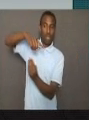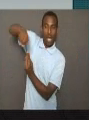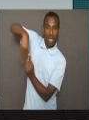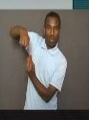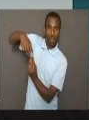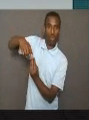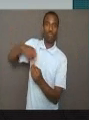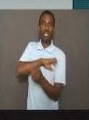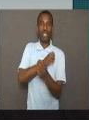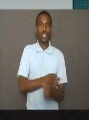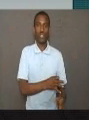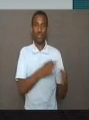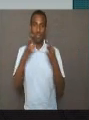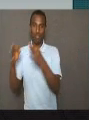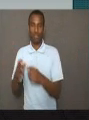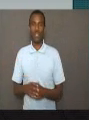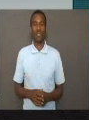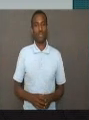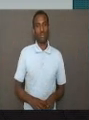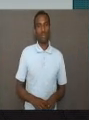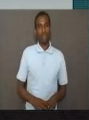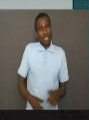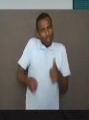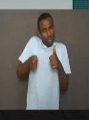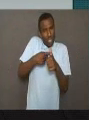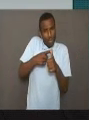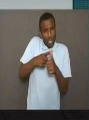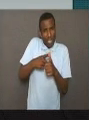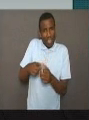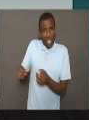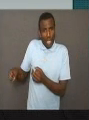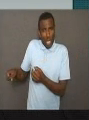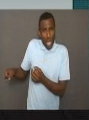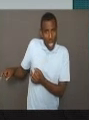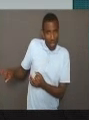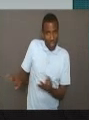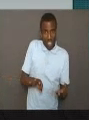Initially, the liquid passes through an expansion valve.